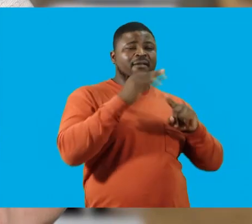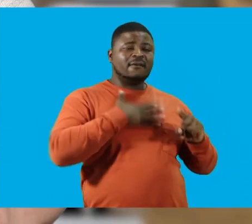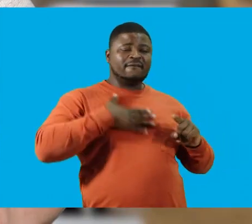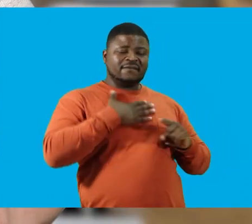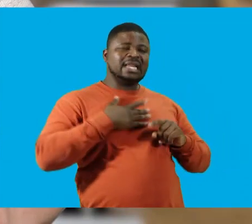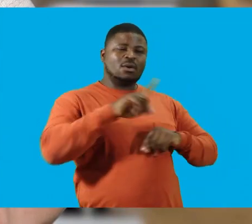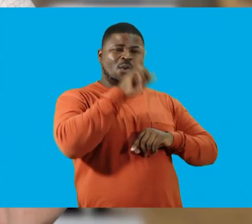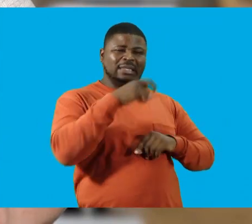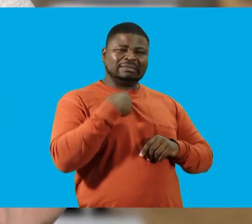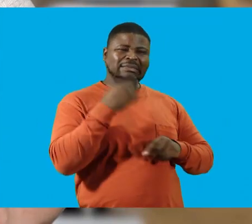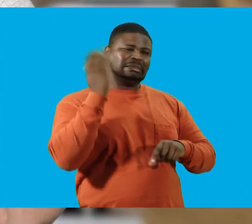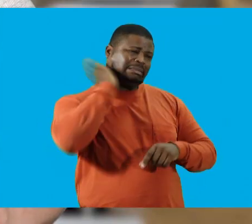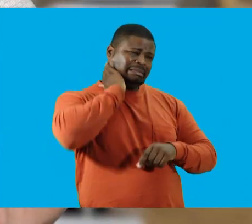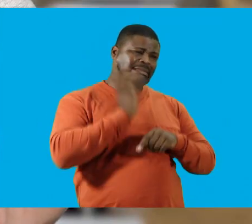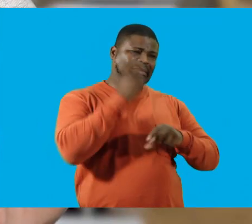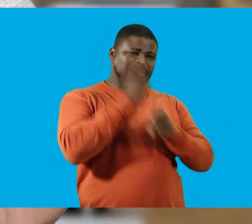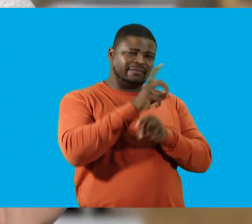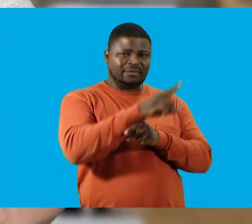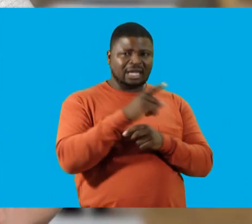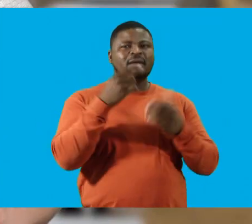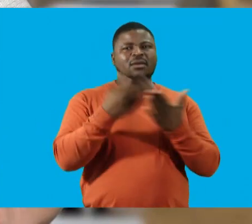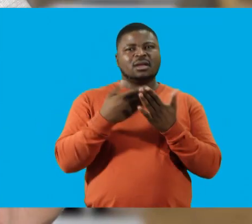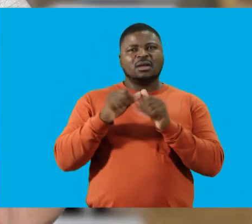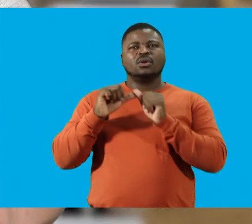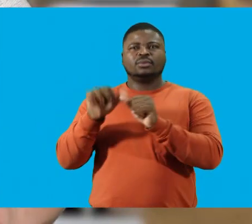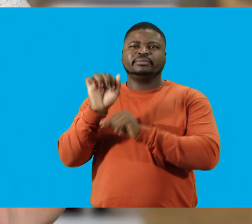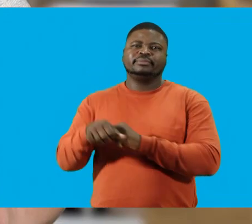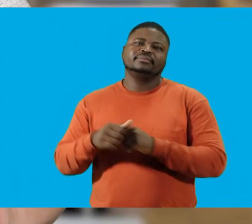on and come back if there is time left.